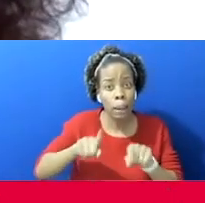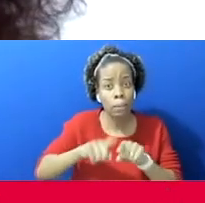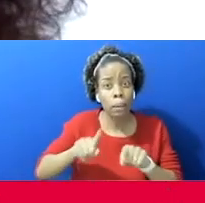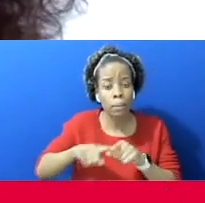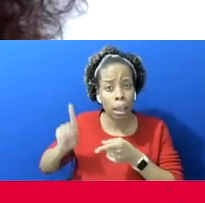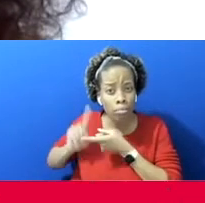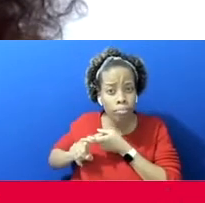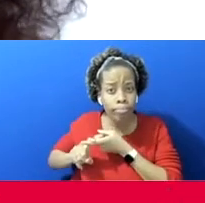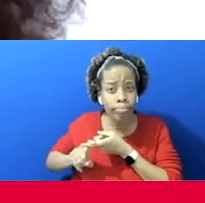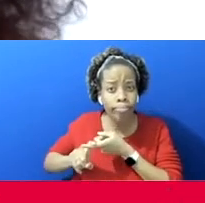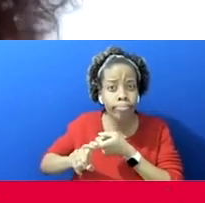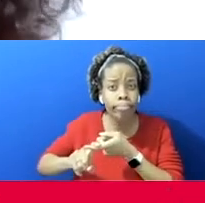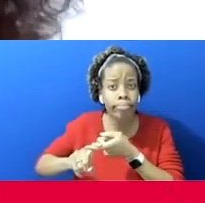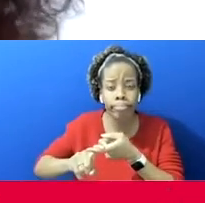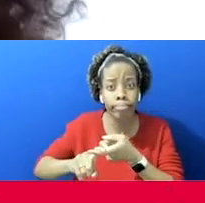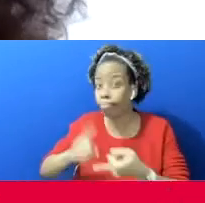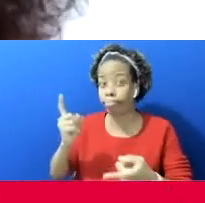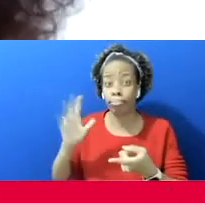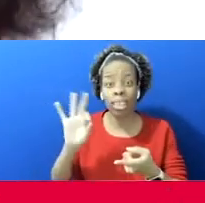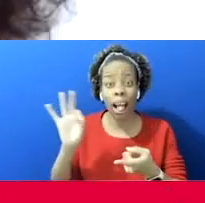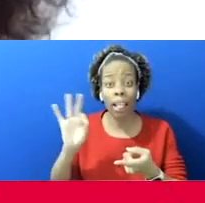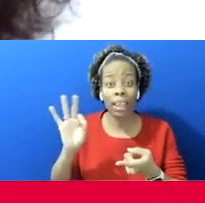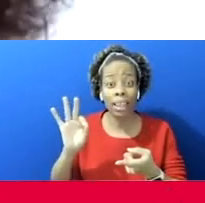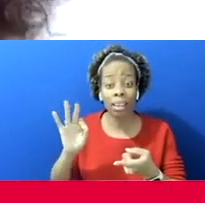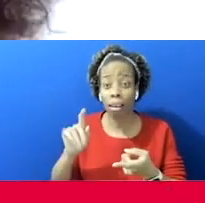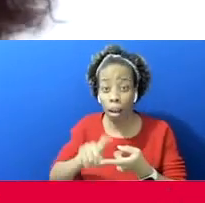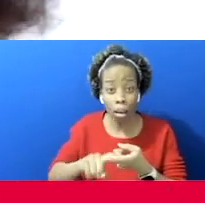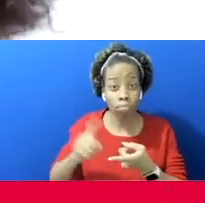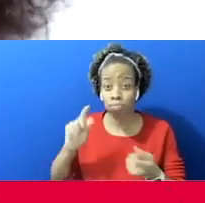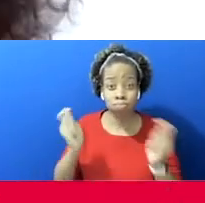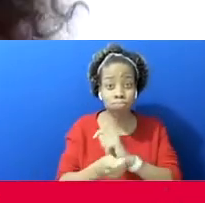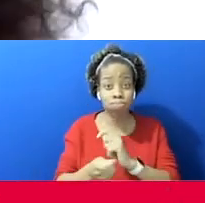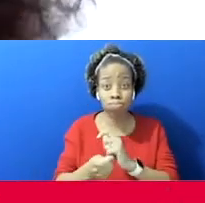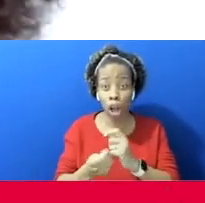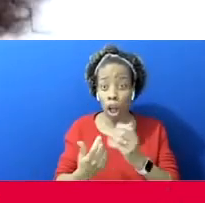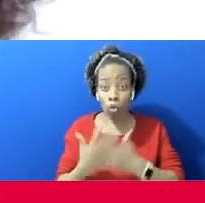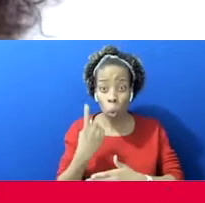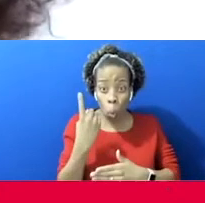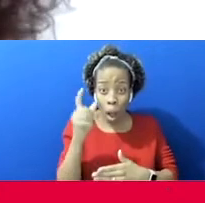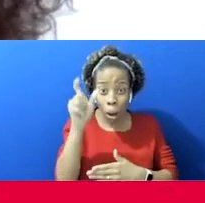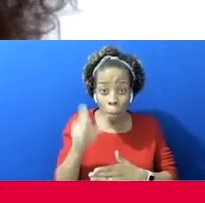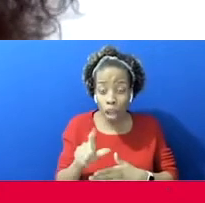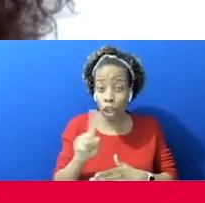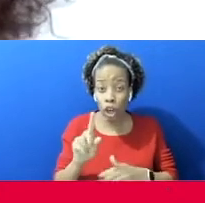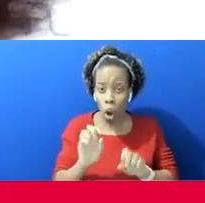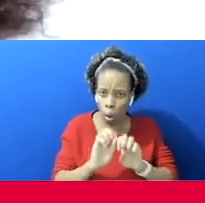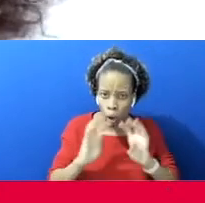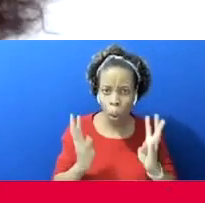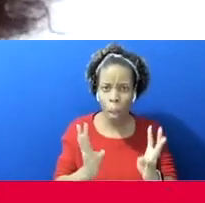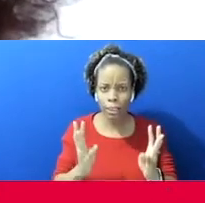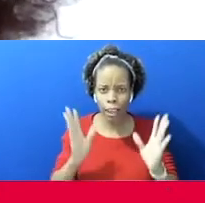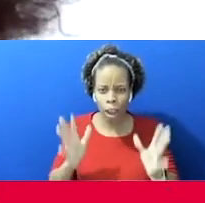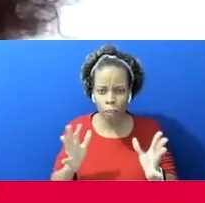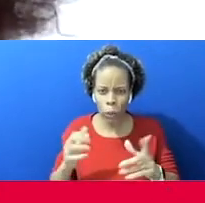undoable by anyone, unless it's a collective effort, the same way it was a collective effort to put that mindset in